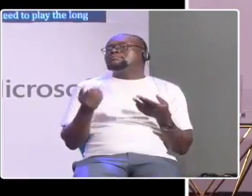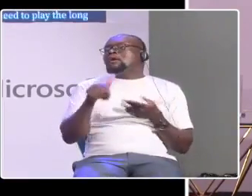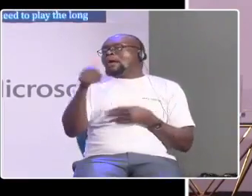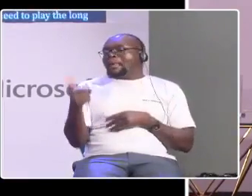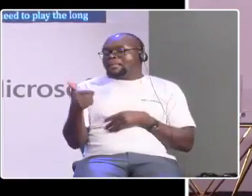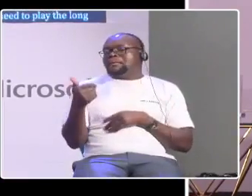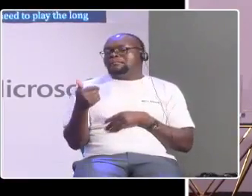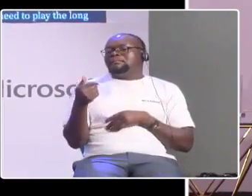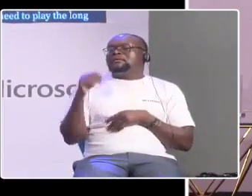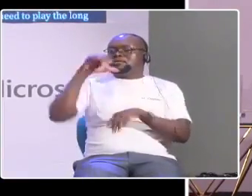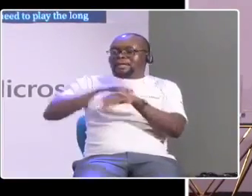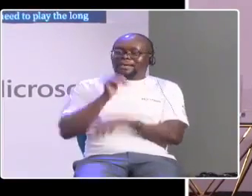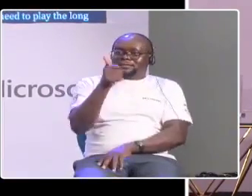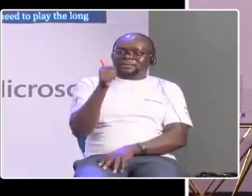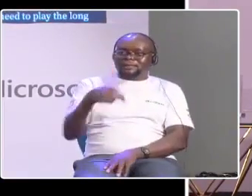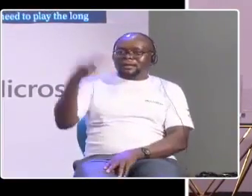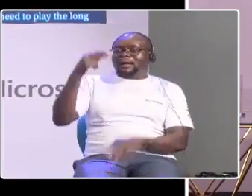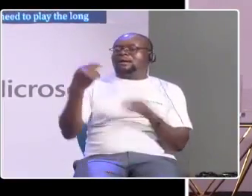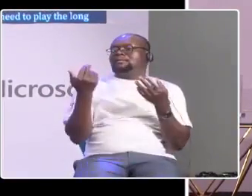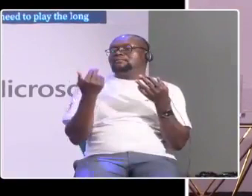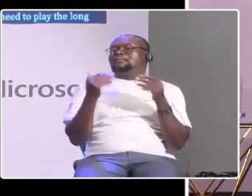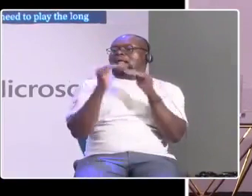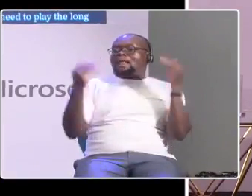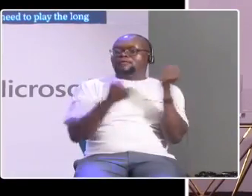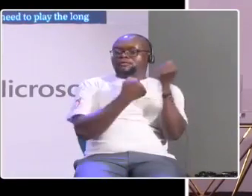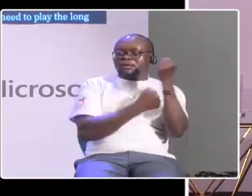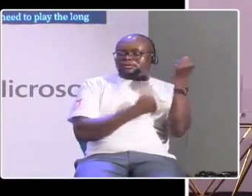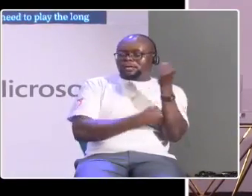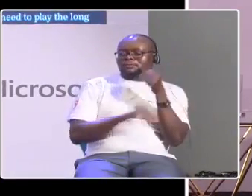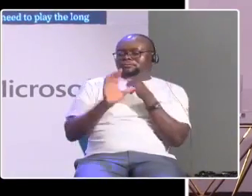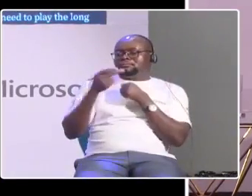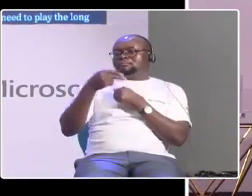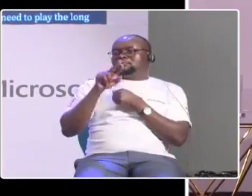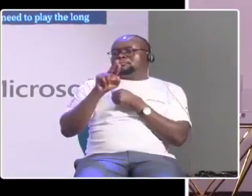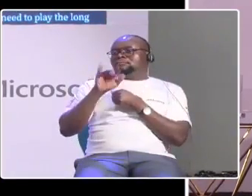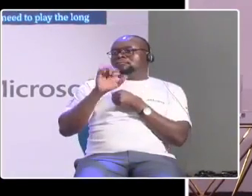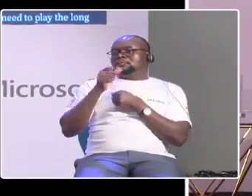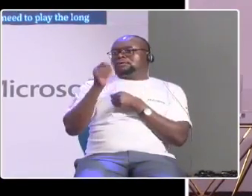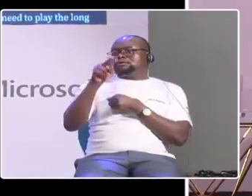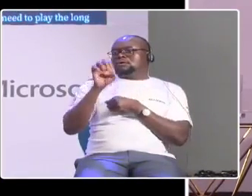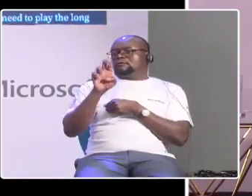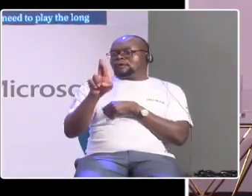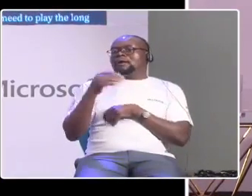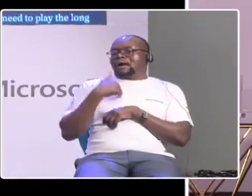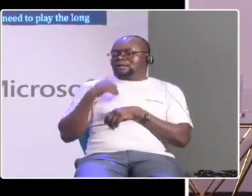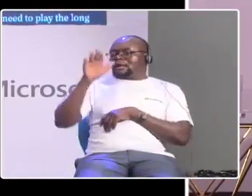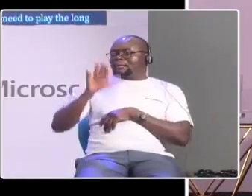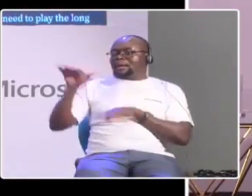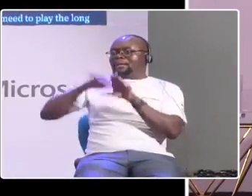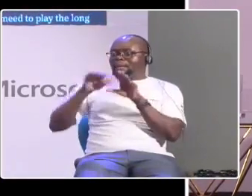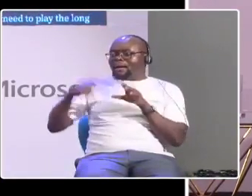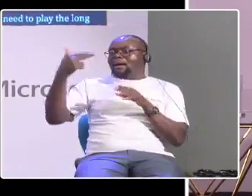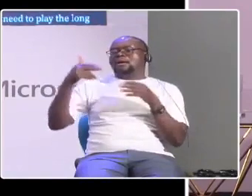calls. If you can get yourself high-level sponsors, heck, now Christopher has parliament members. The